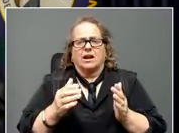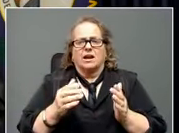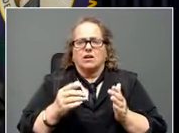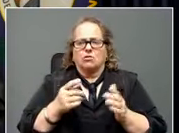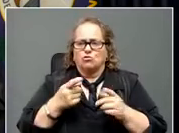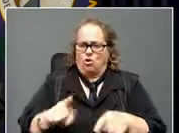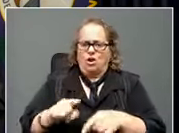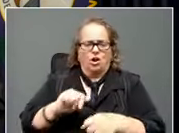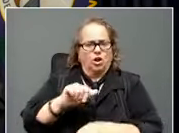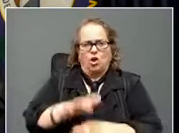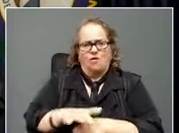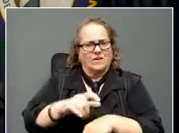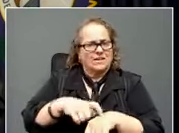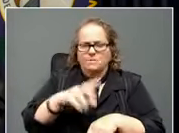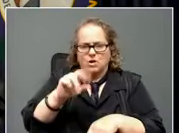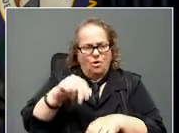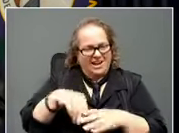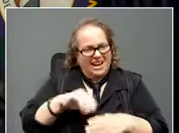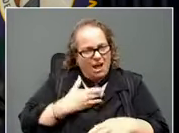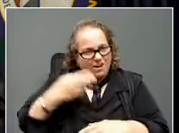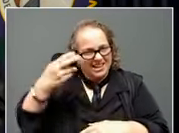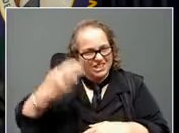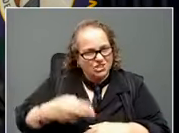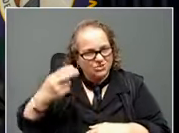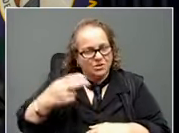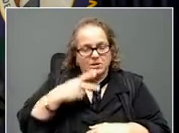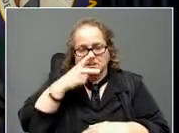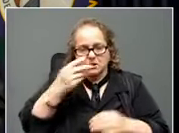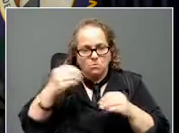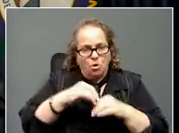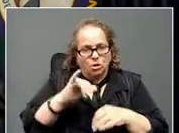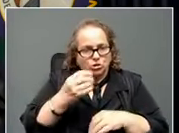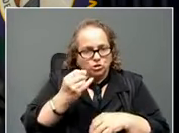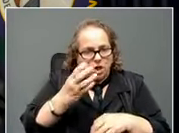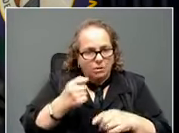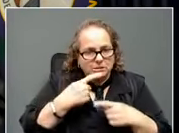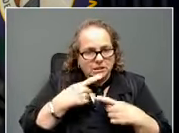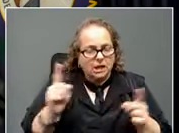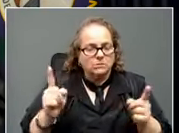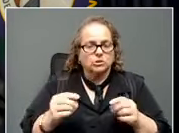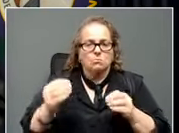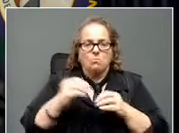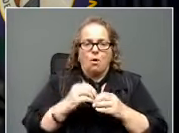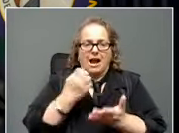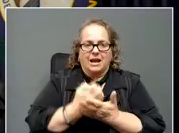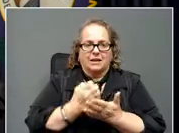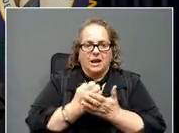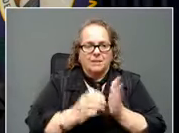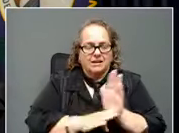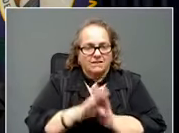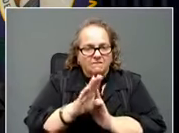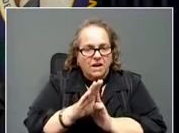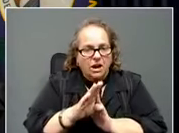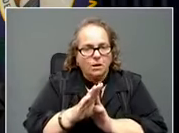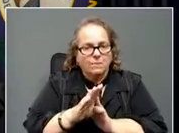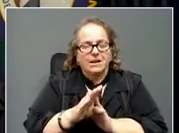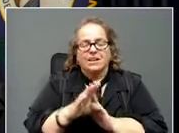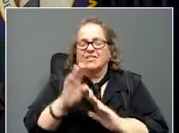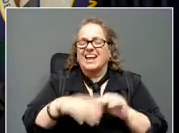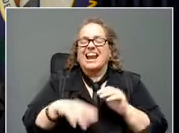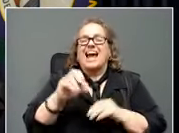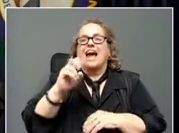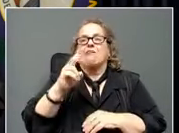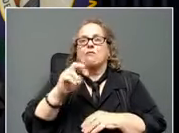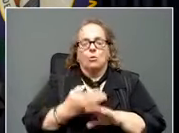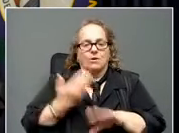our history, we see more jobs announcements. We see more economic development interest than ever before. We see one of our